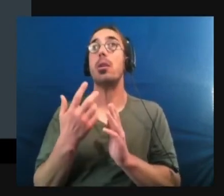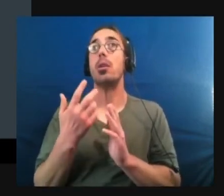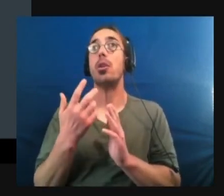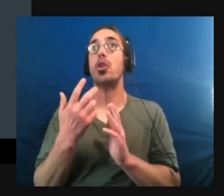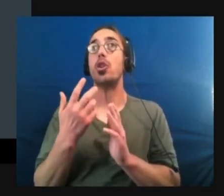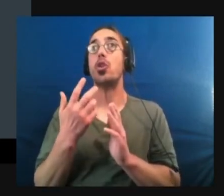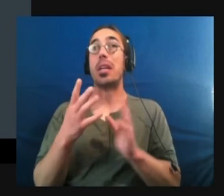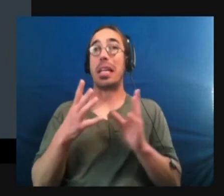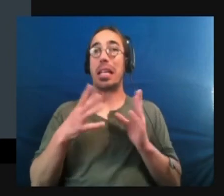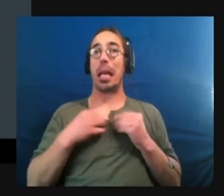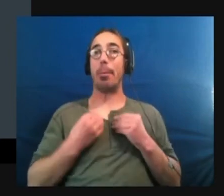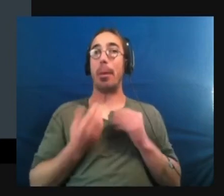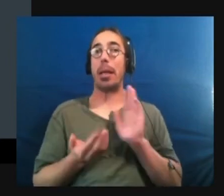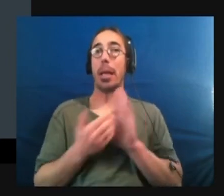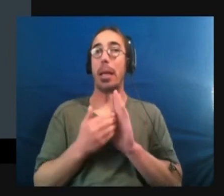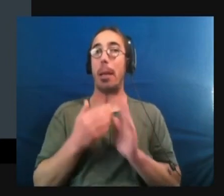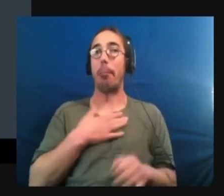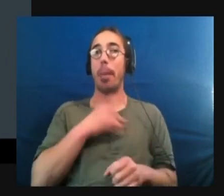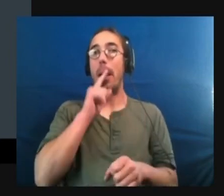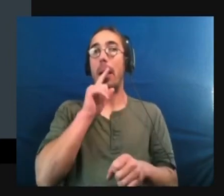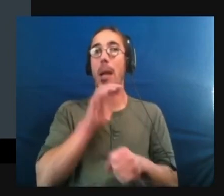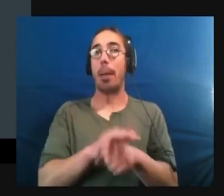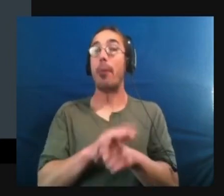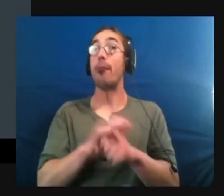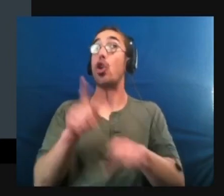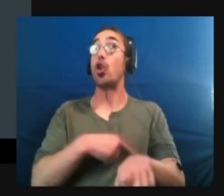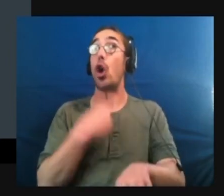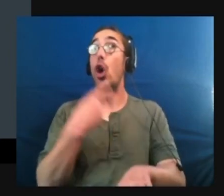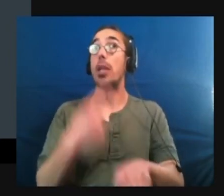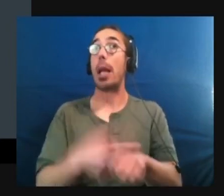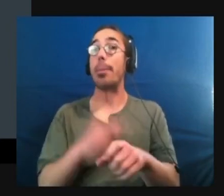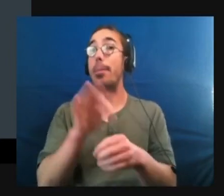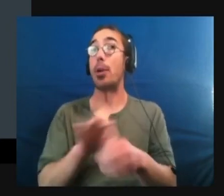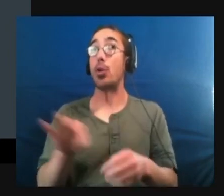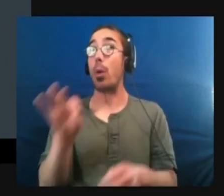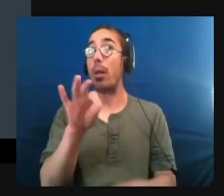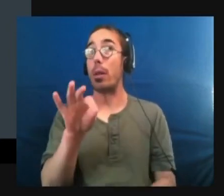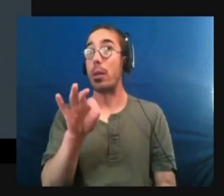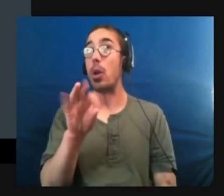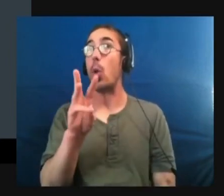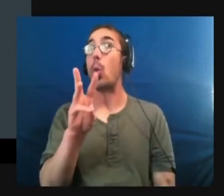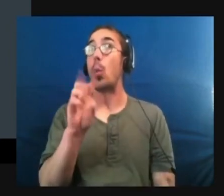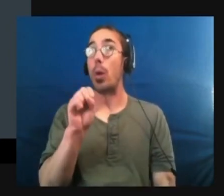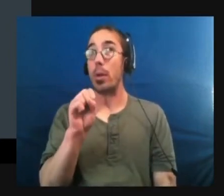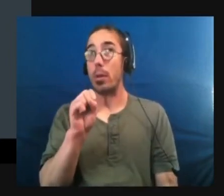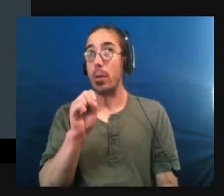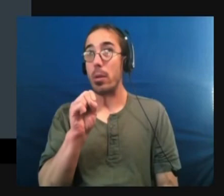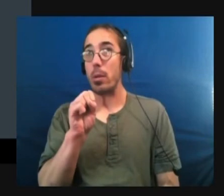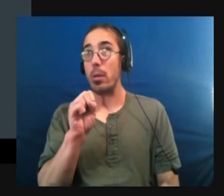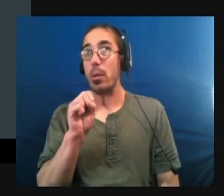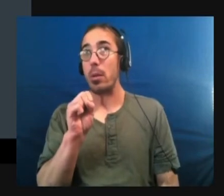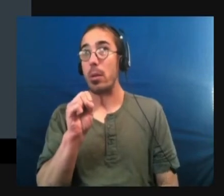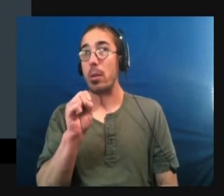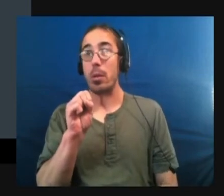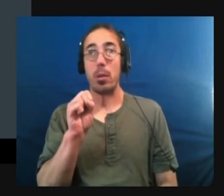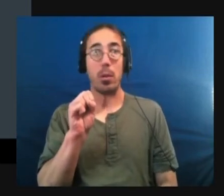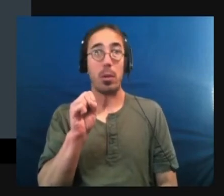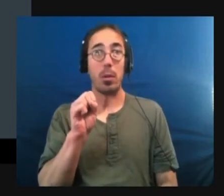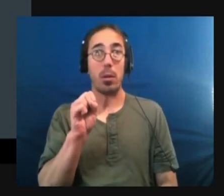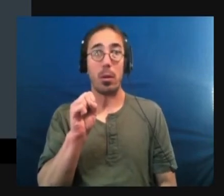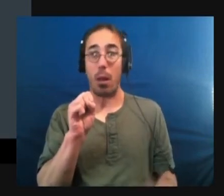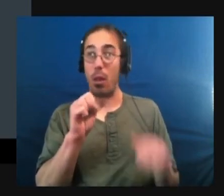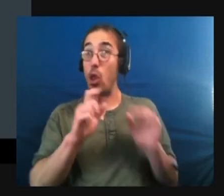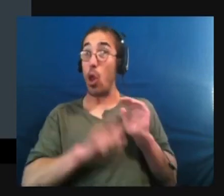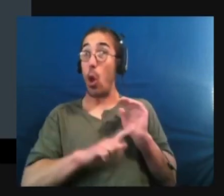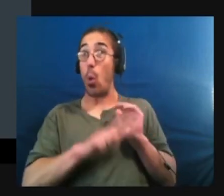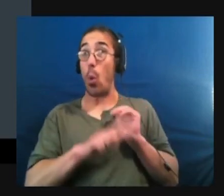reclaim my commitment. So for a long time, spirituality was way down here.